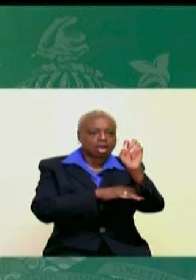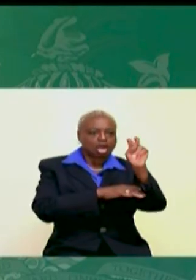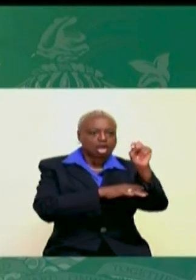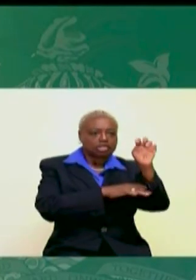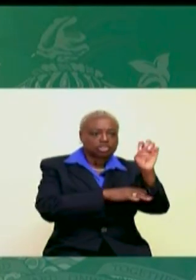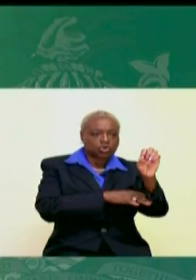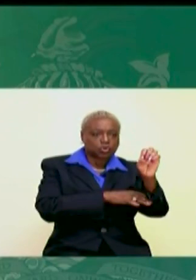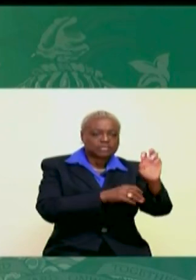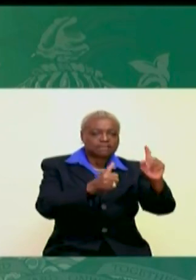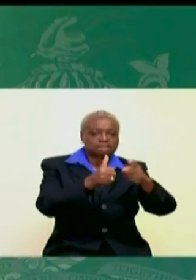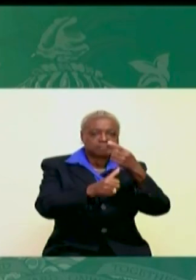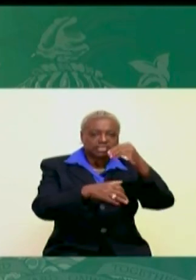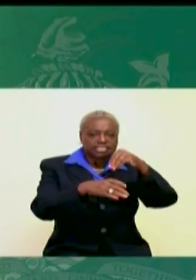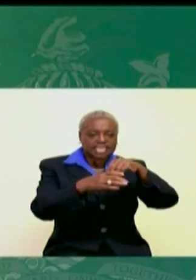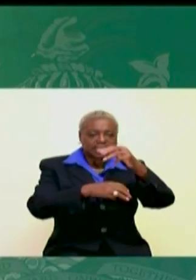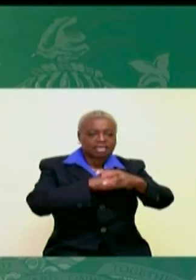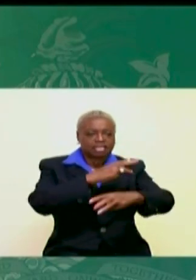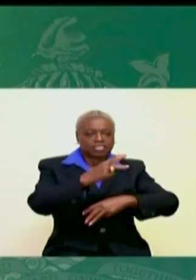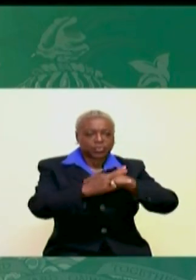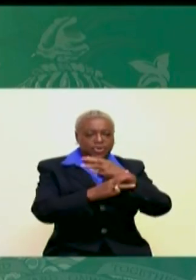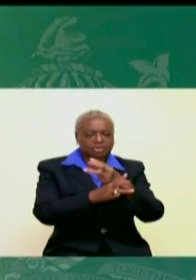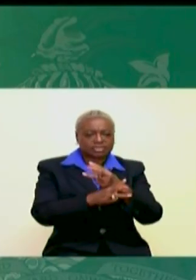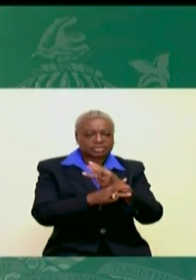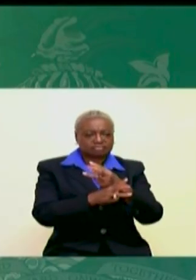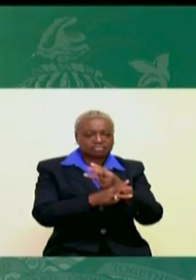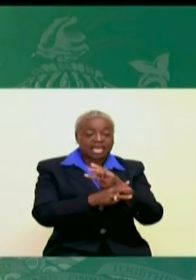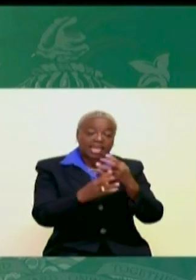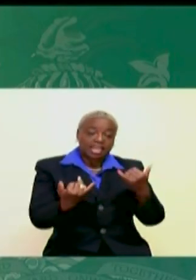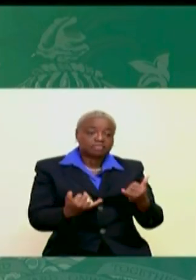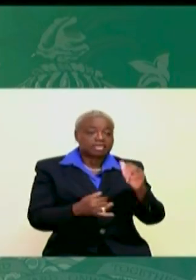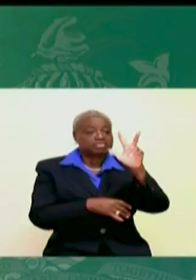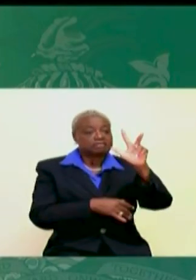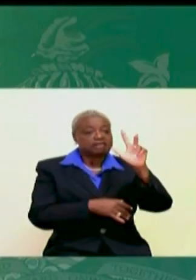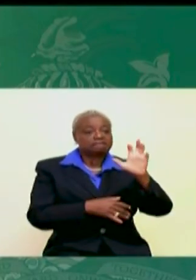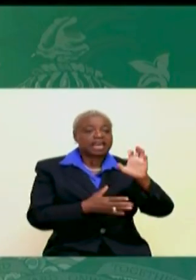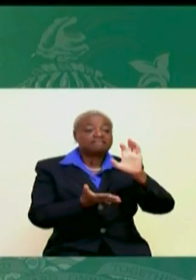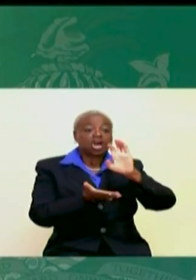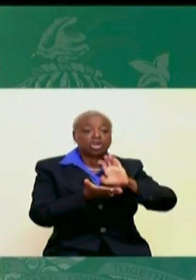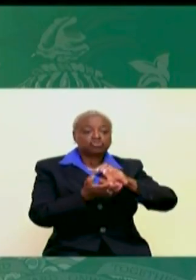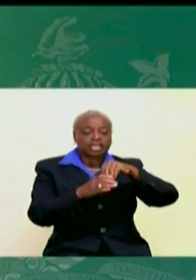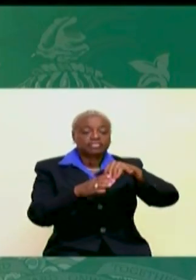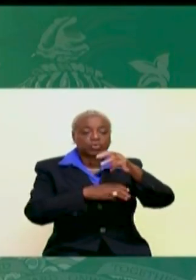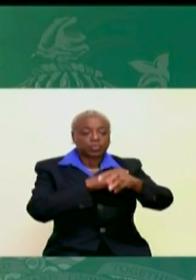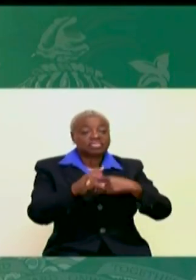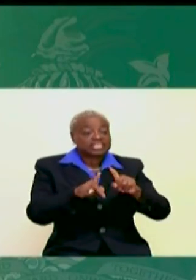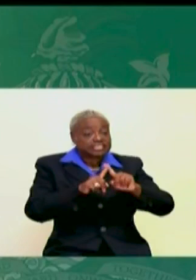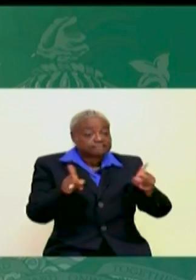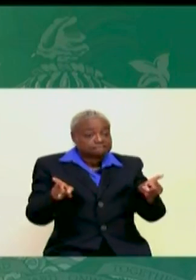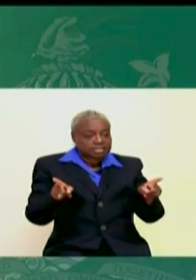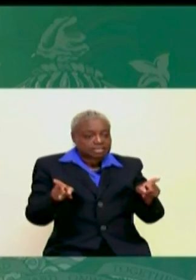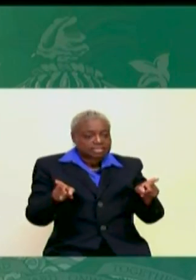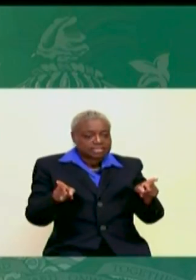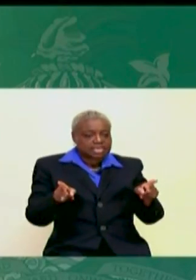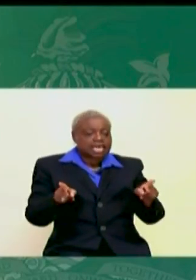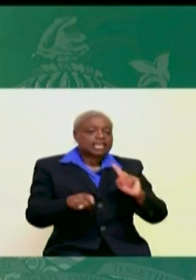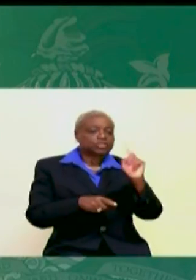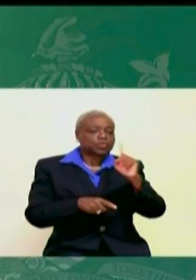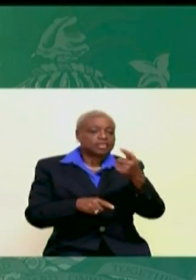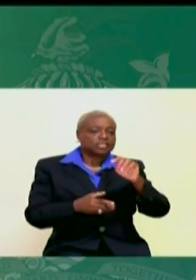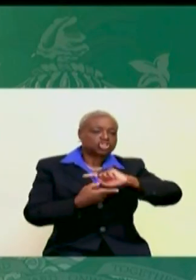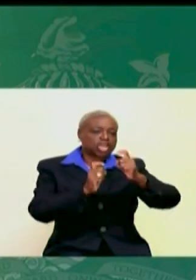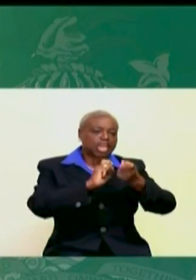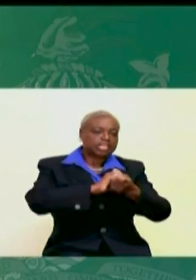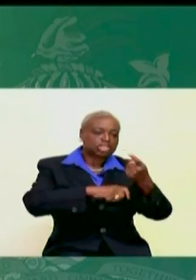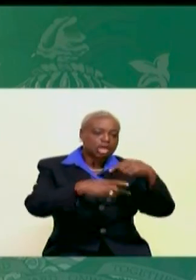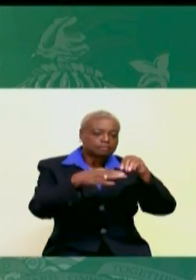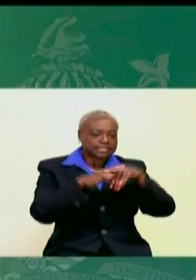world. The 3,500 in the world now. The difference in many parts of the world, and this is where the change comes in. The